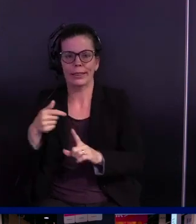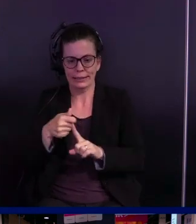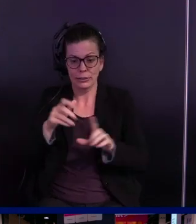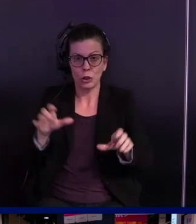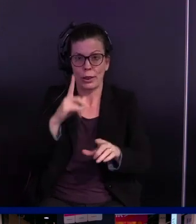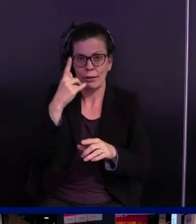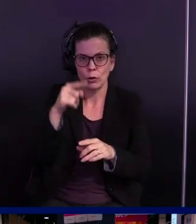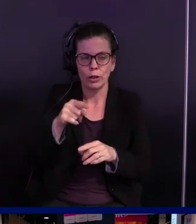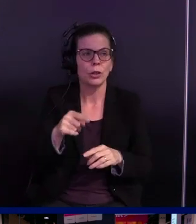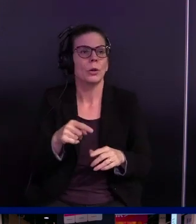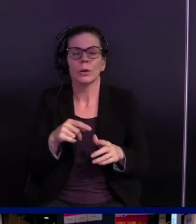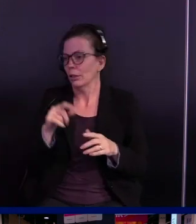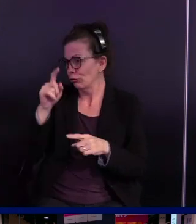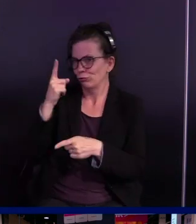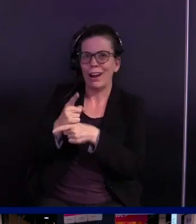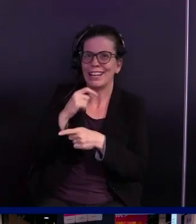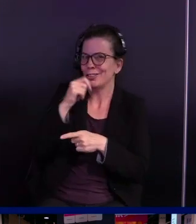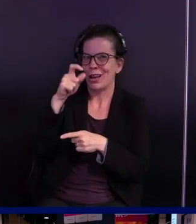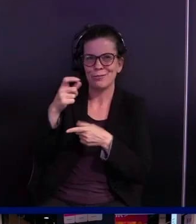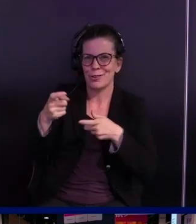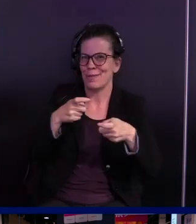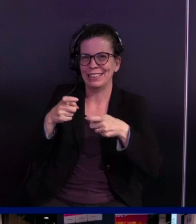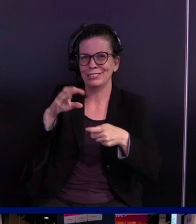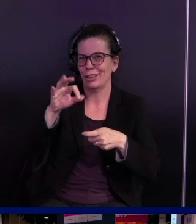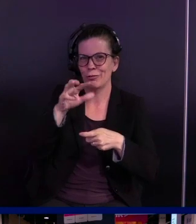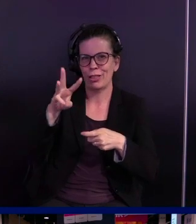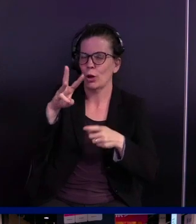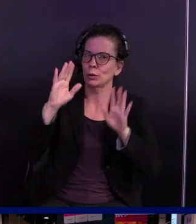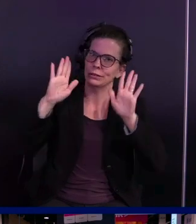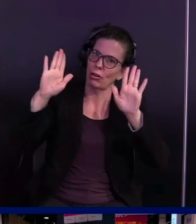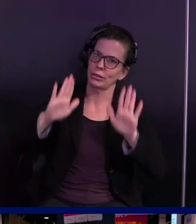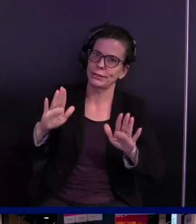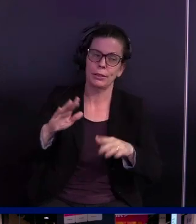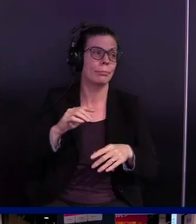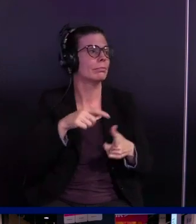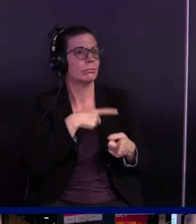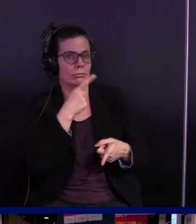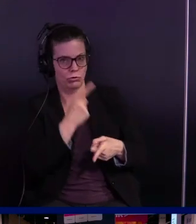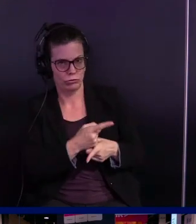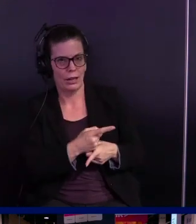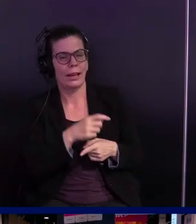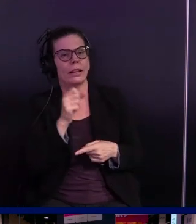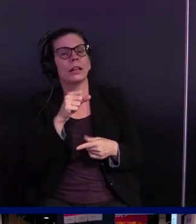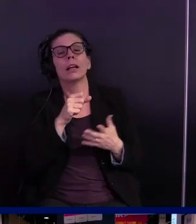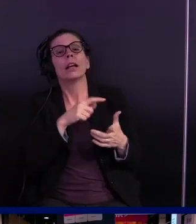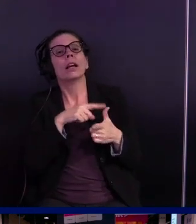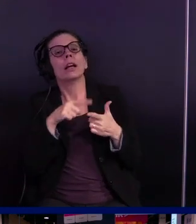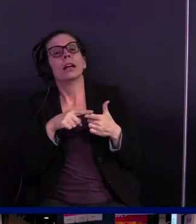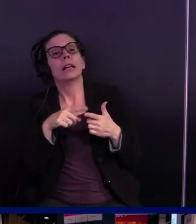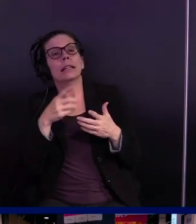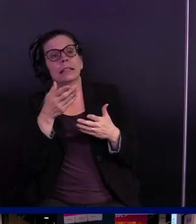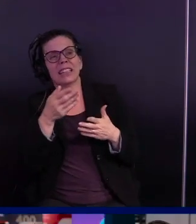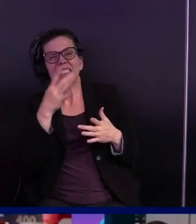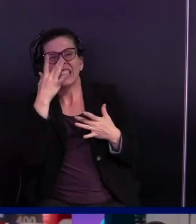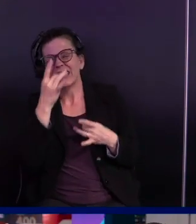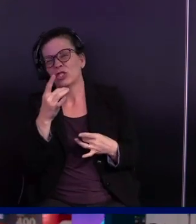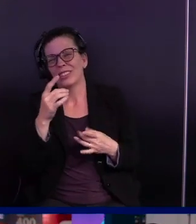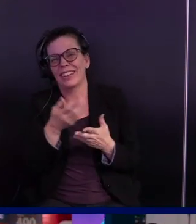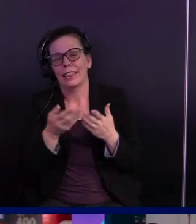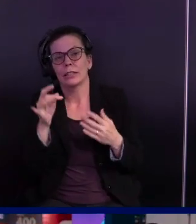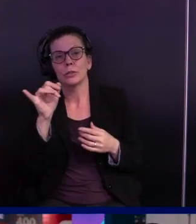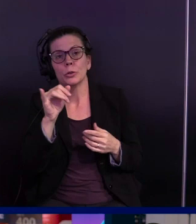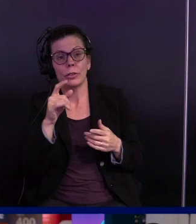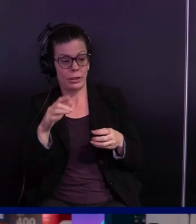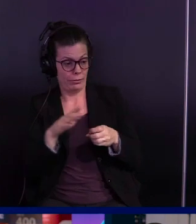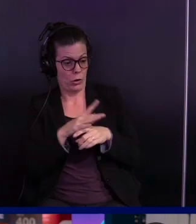Right. Yeah, exactly. You don't have to manage those flows either, which is so awesome. Exactly, yeah. And then the other piece that is interesting about this